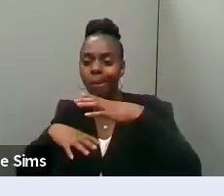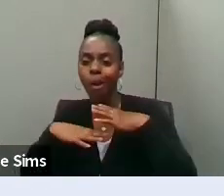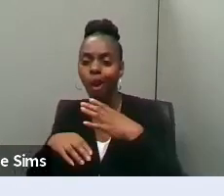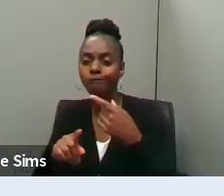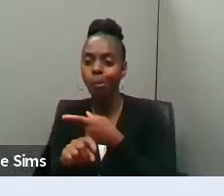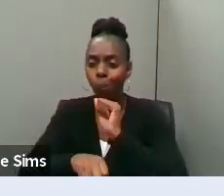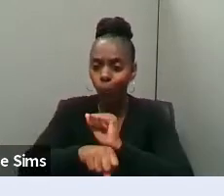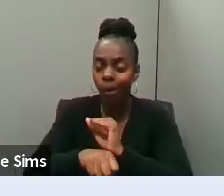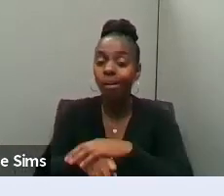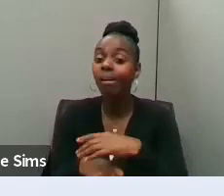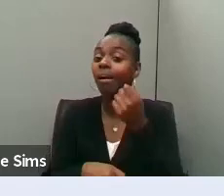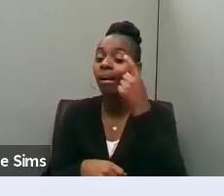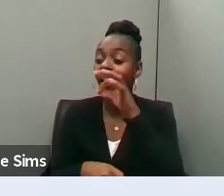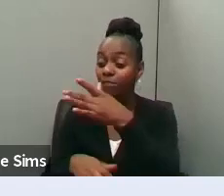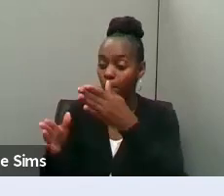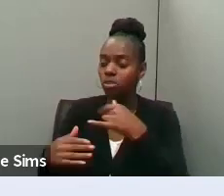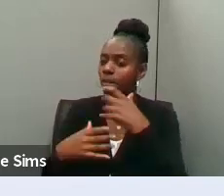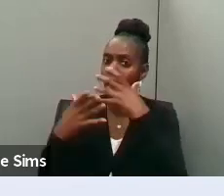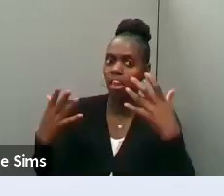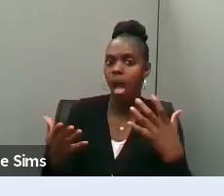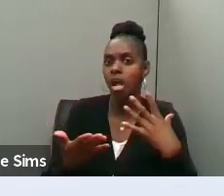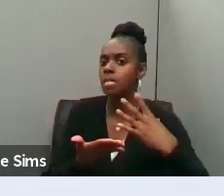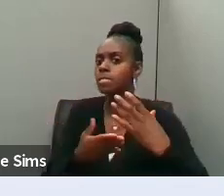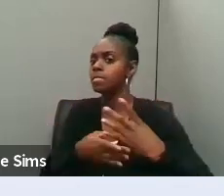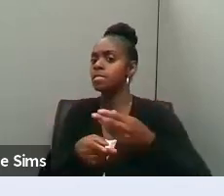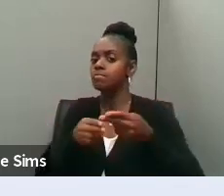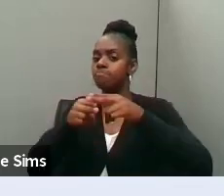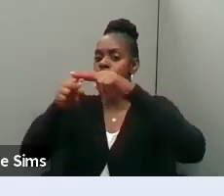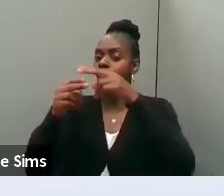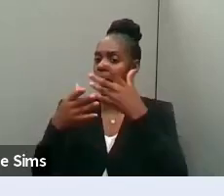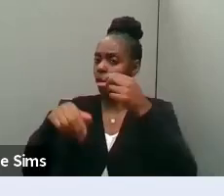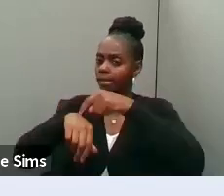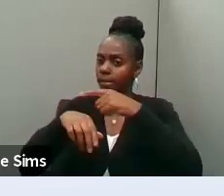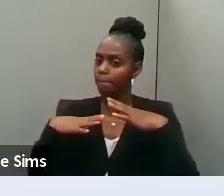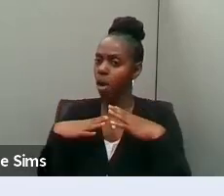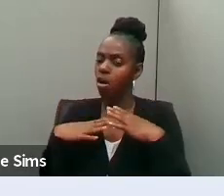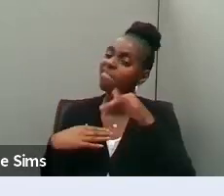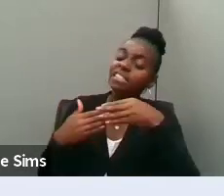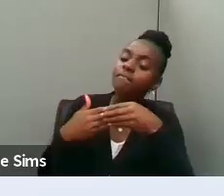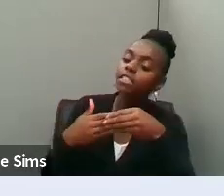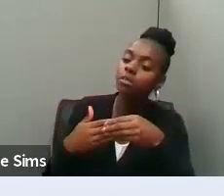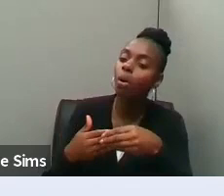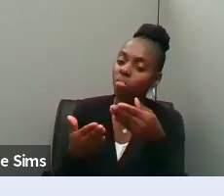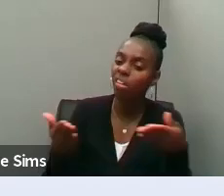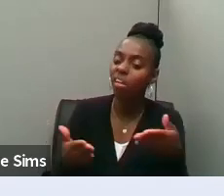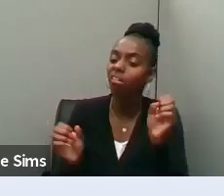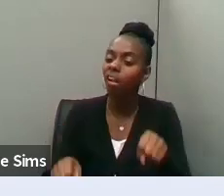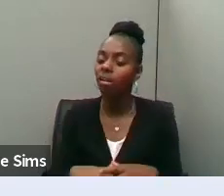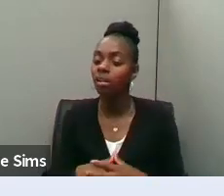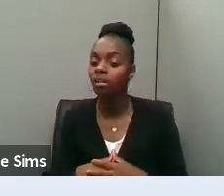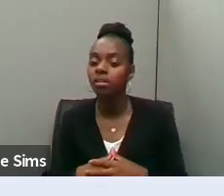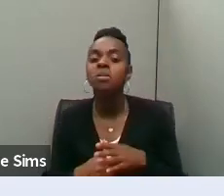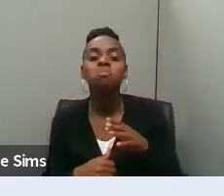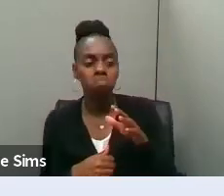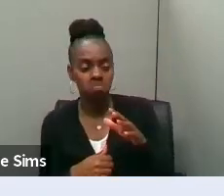If the person has a lot of sick time accrued, then maybe they should, but that's a flexible thing. And just to